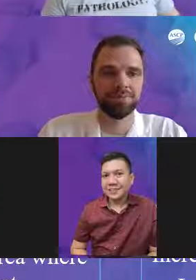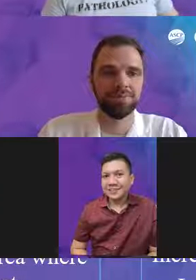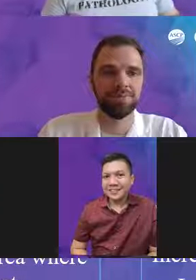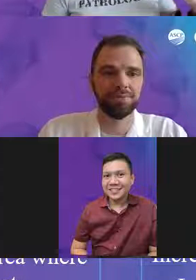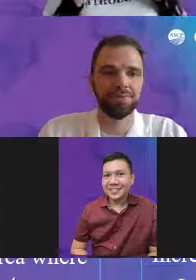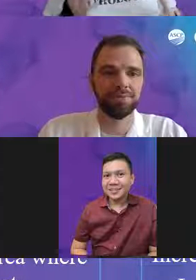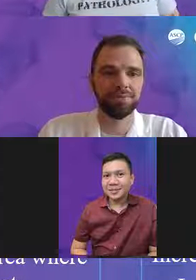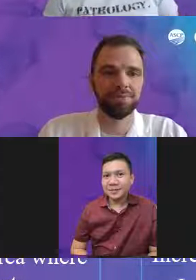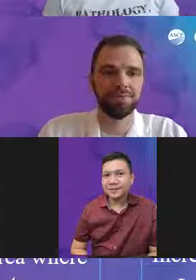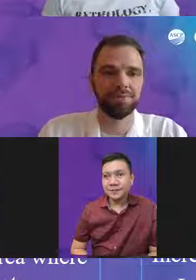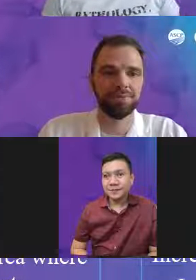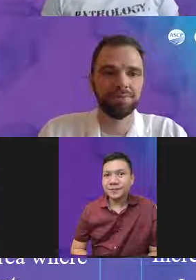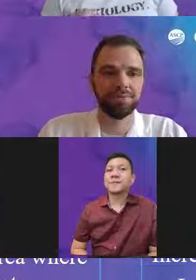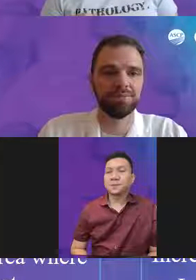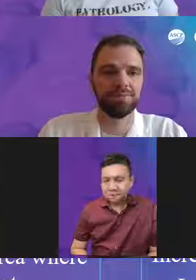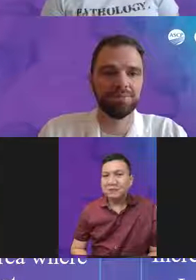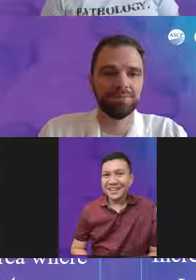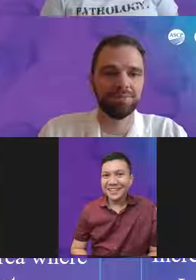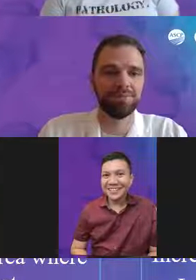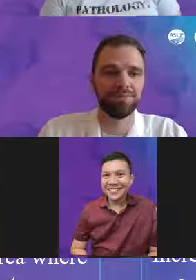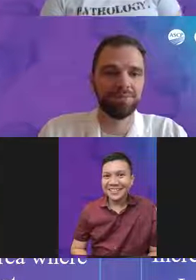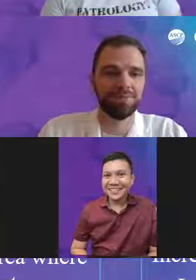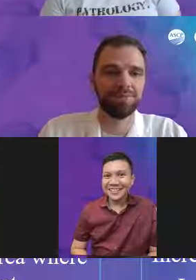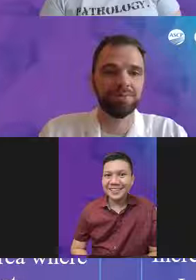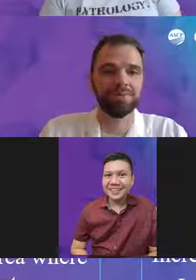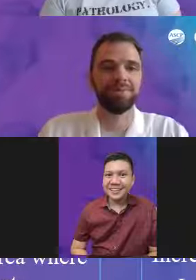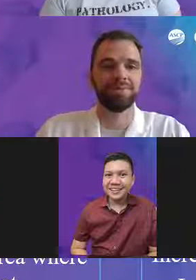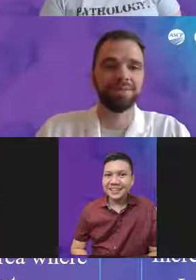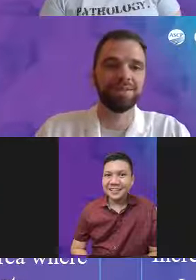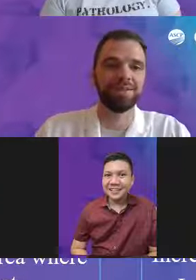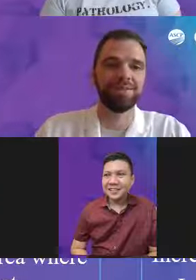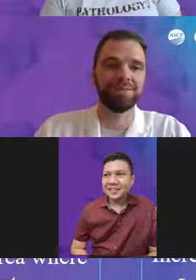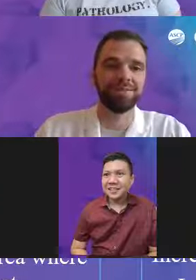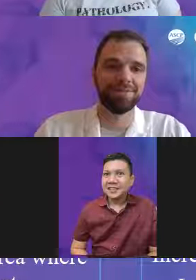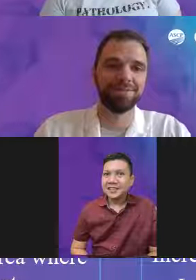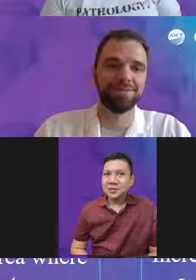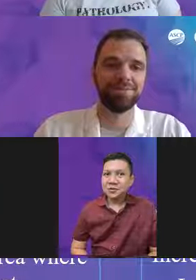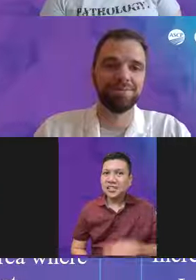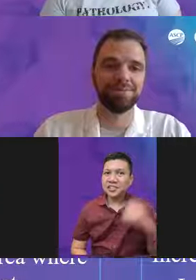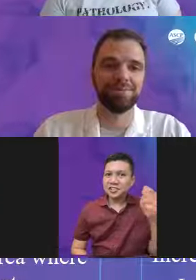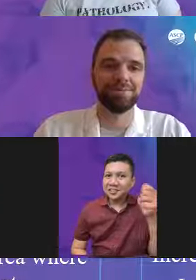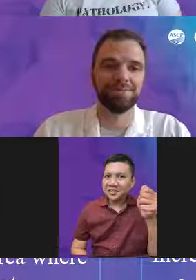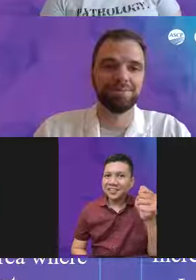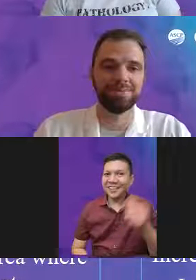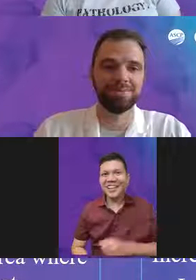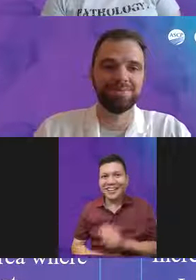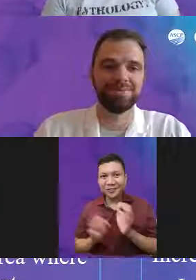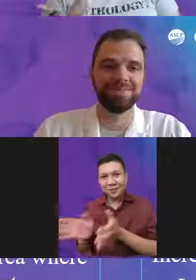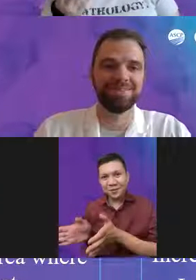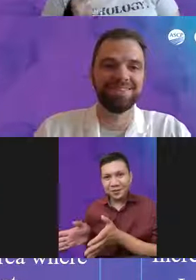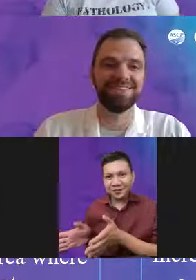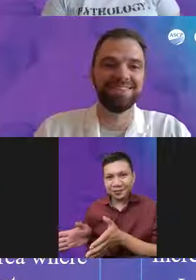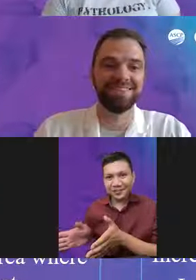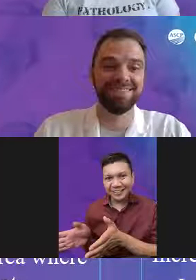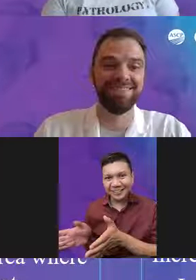may seem, then they love it. Right. Yeah. So you said it's a cheat sheet.